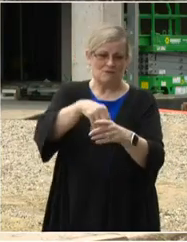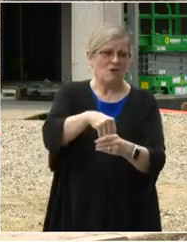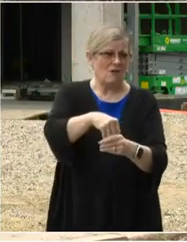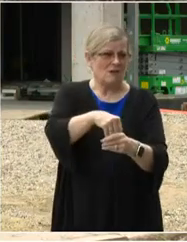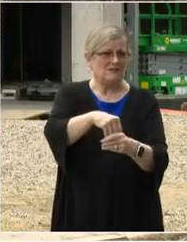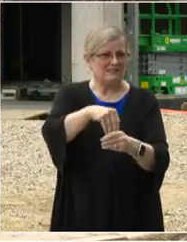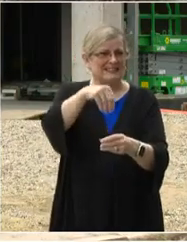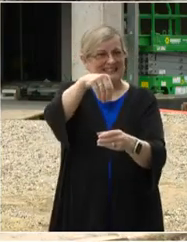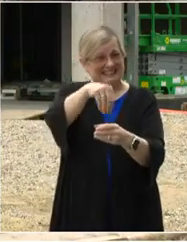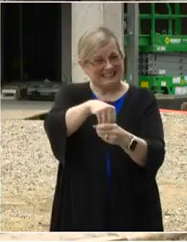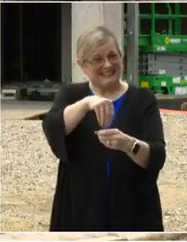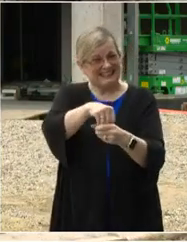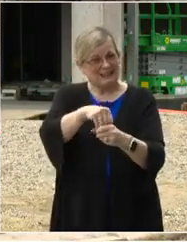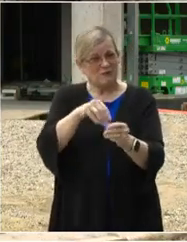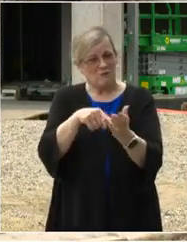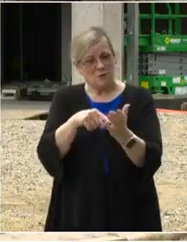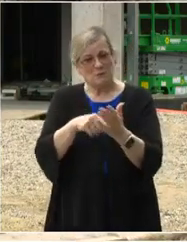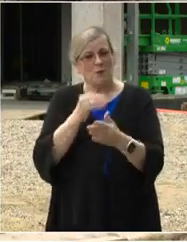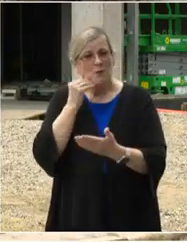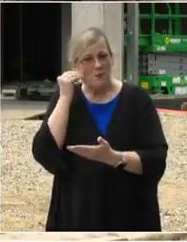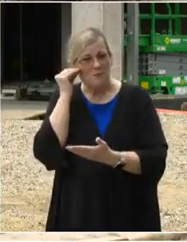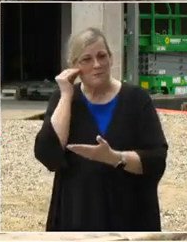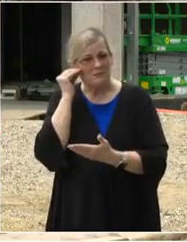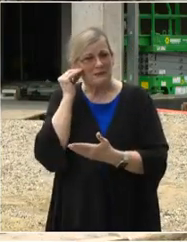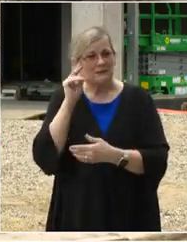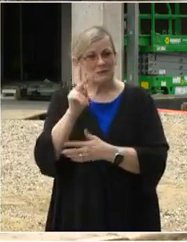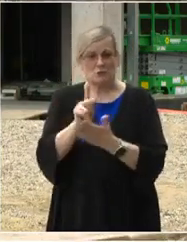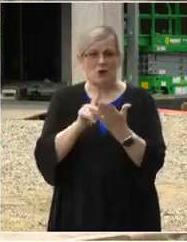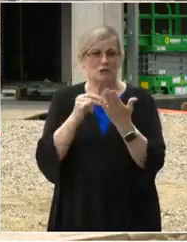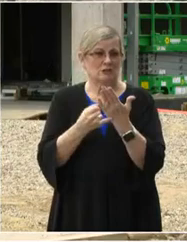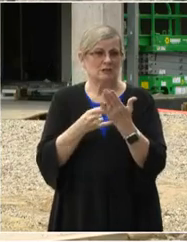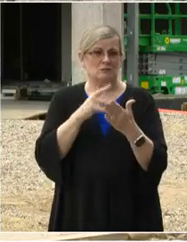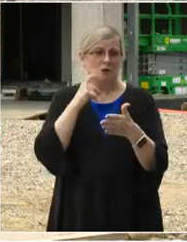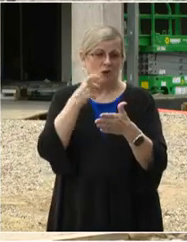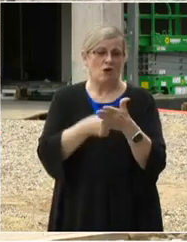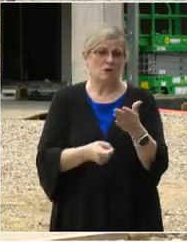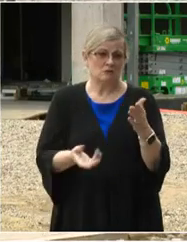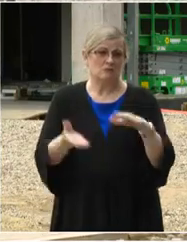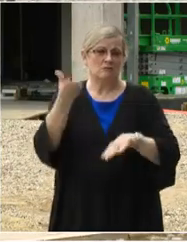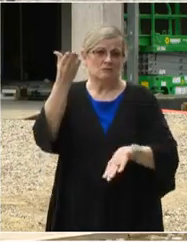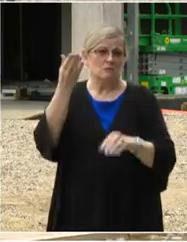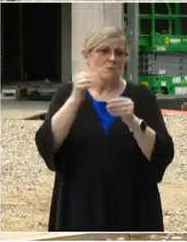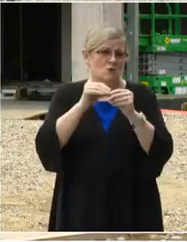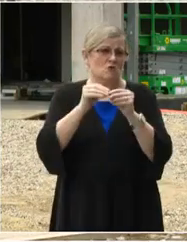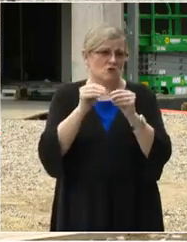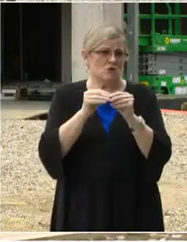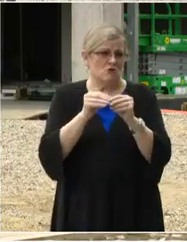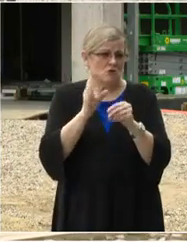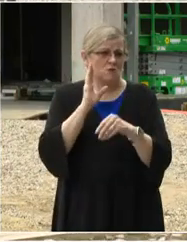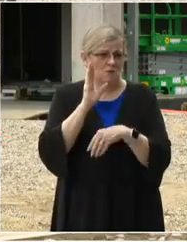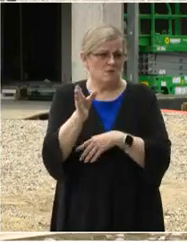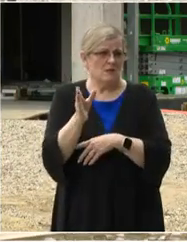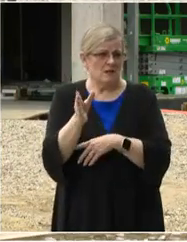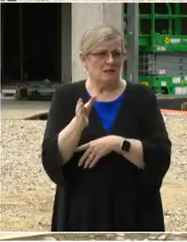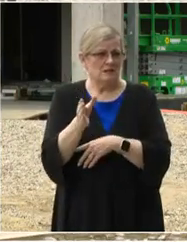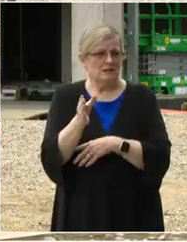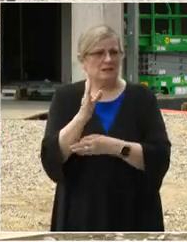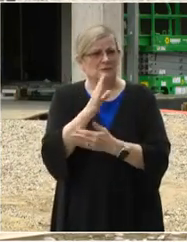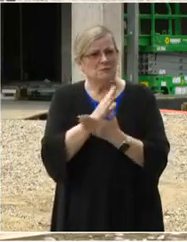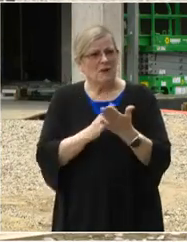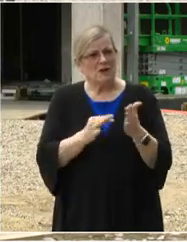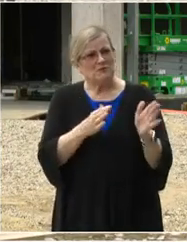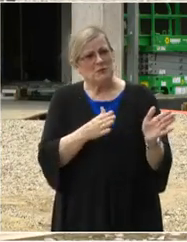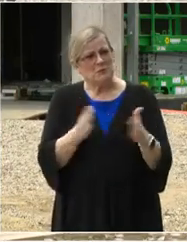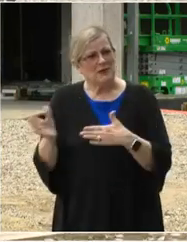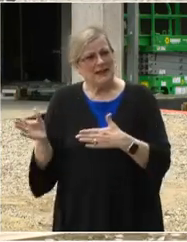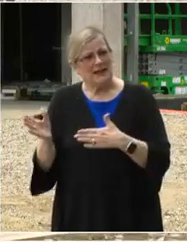housing project that costs more. And so there are all of those intricacies. So we will, part of the plan, I think the